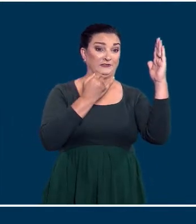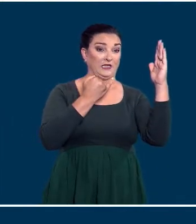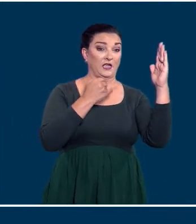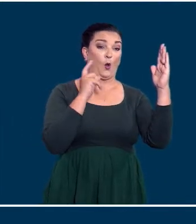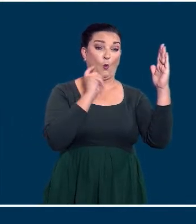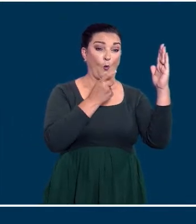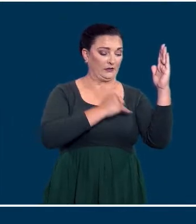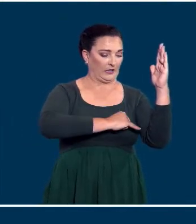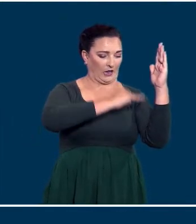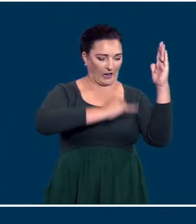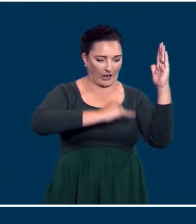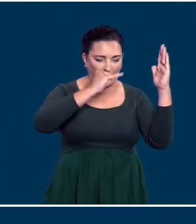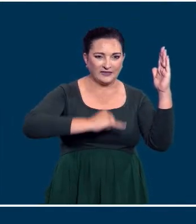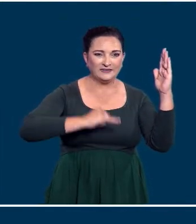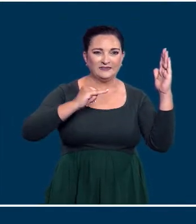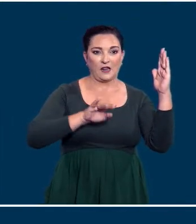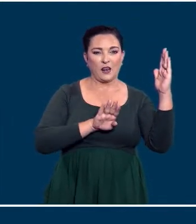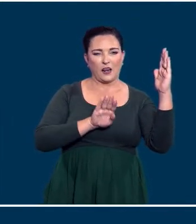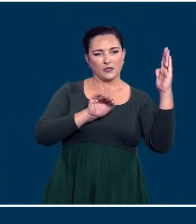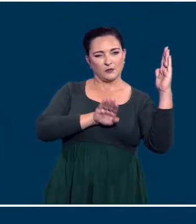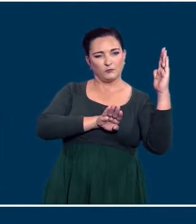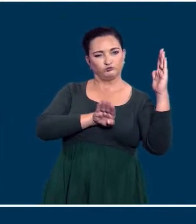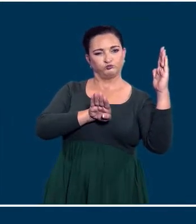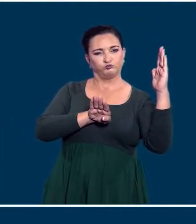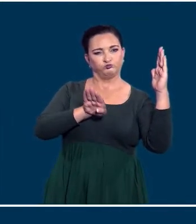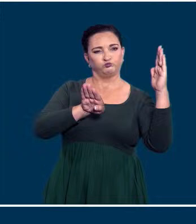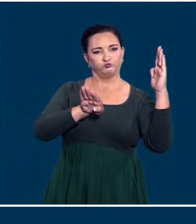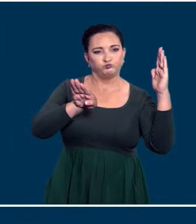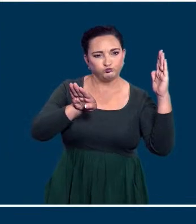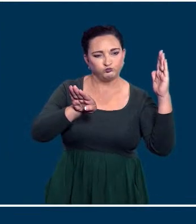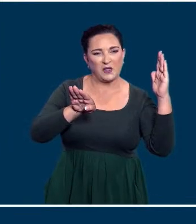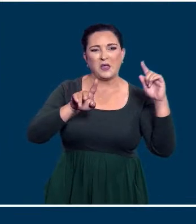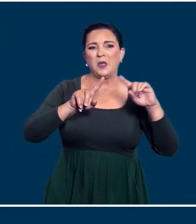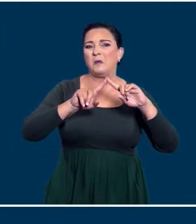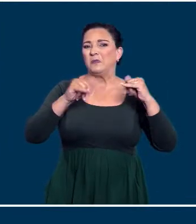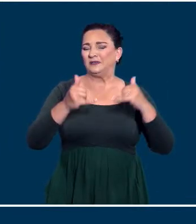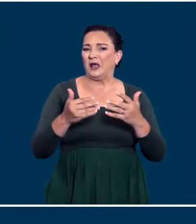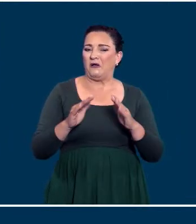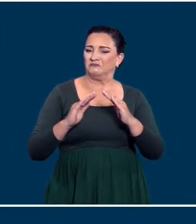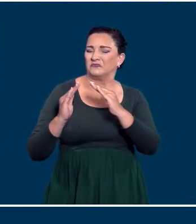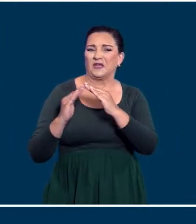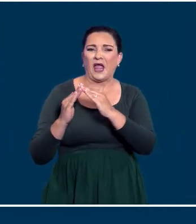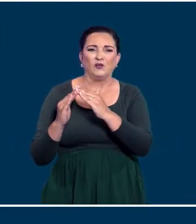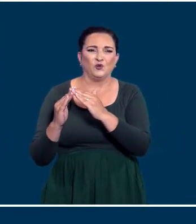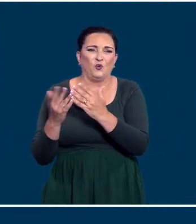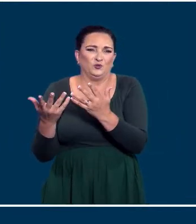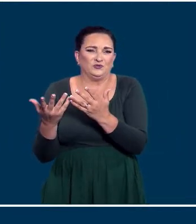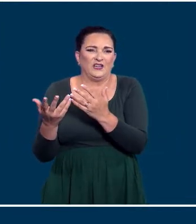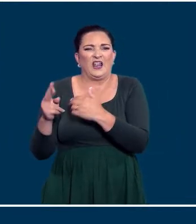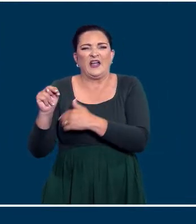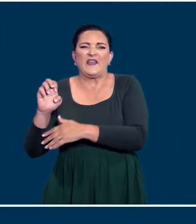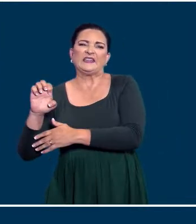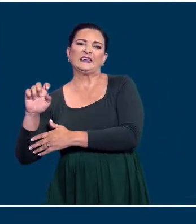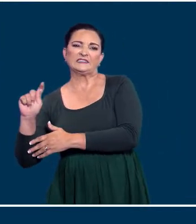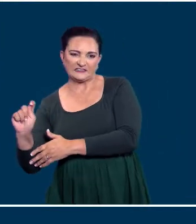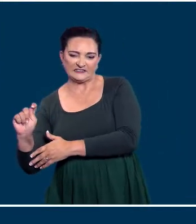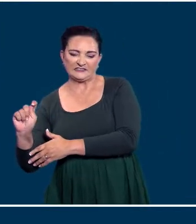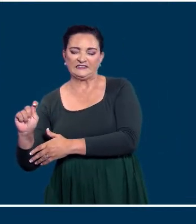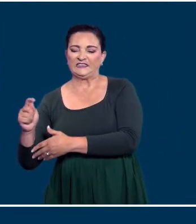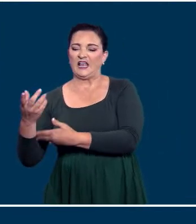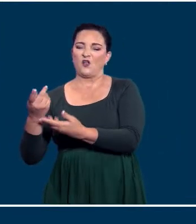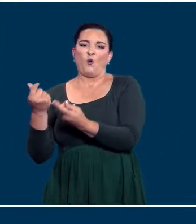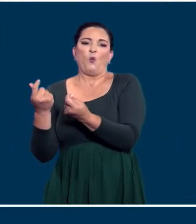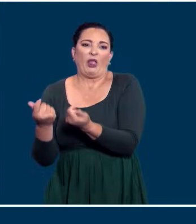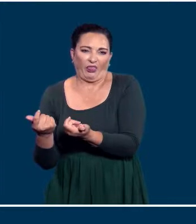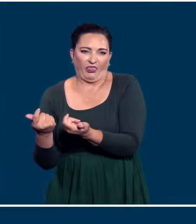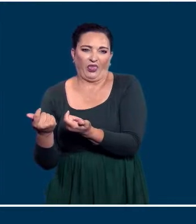rising. Part of that is a rise in real household net wealth, which is the red. Part of that is